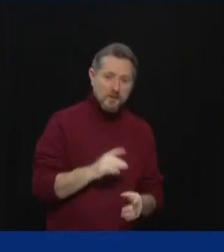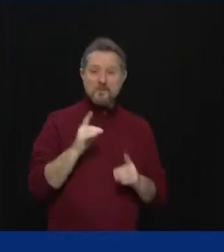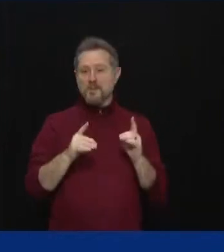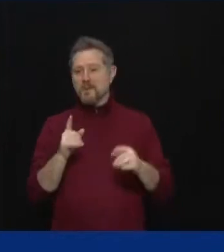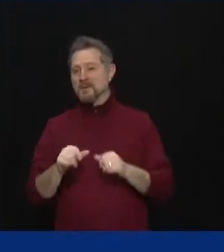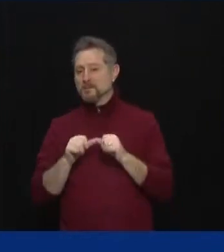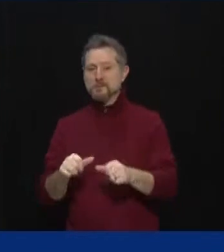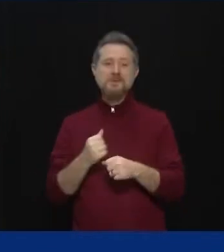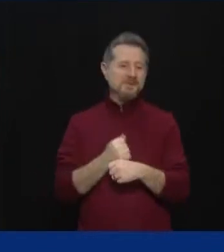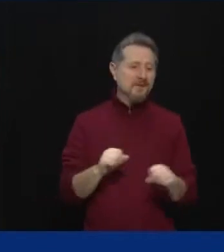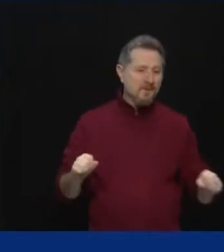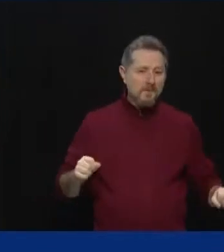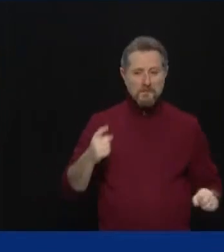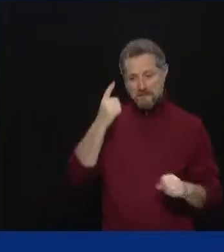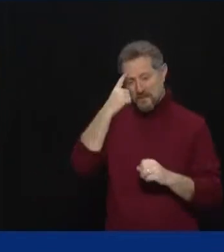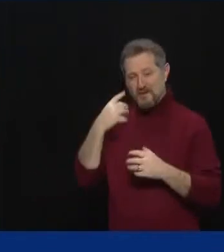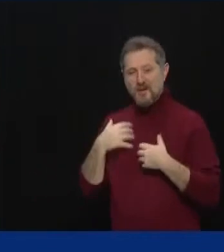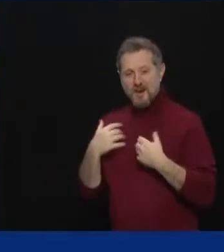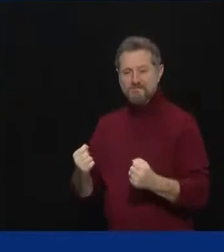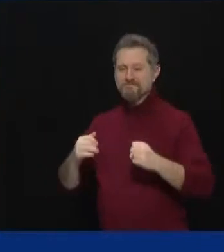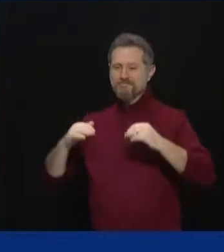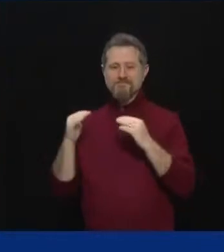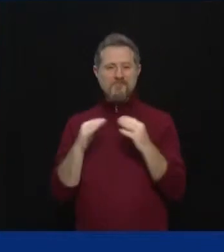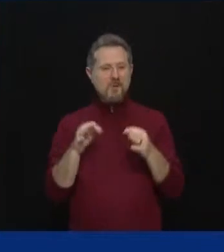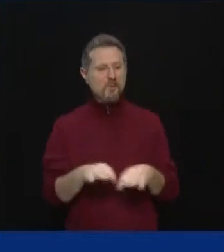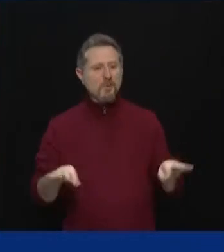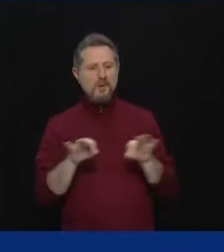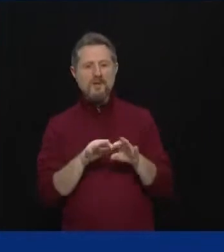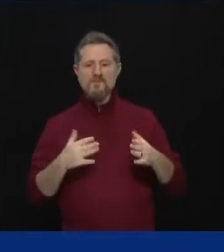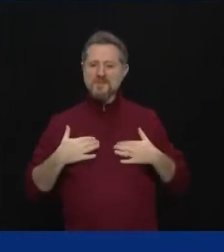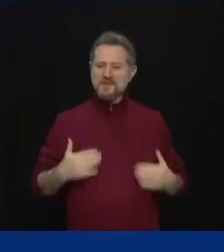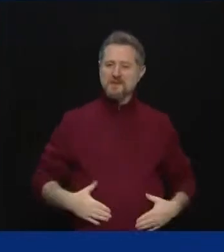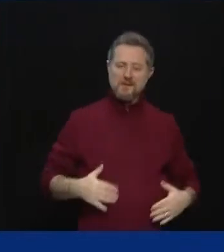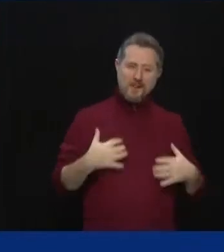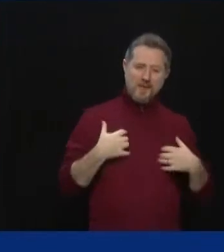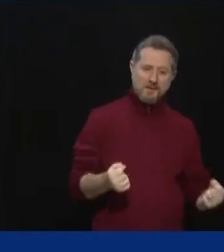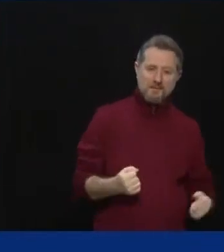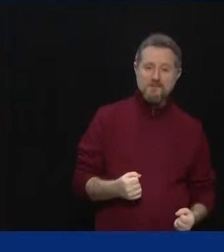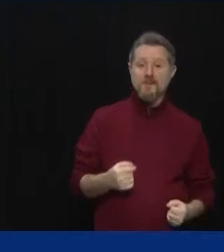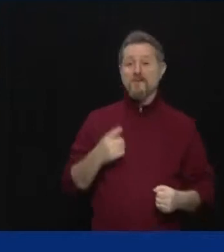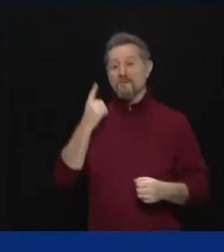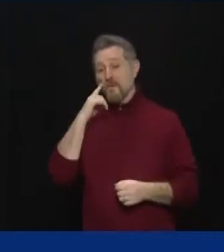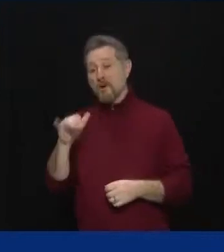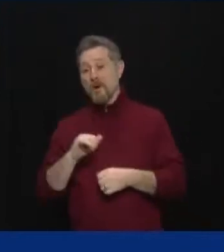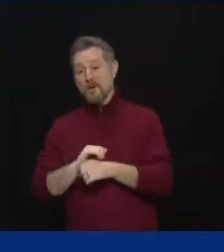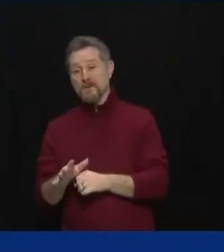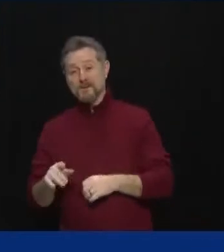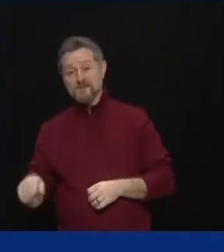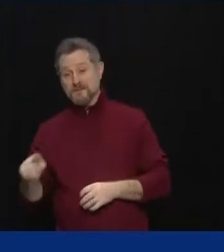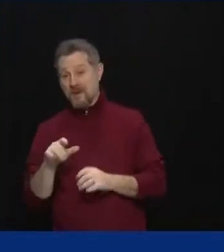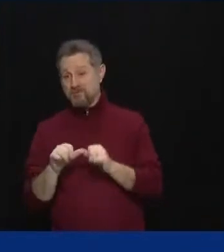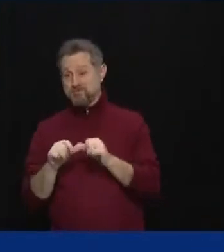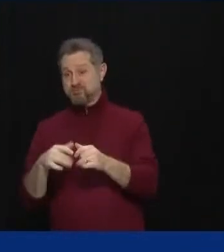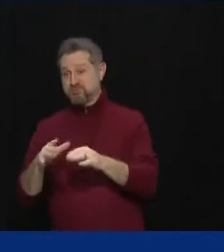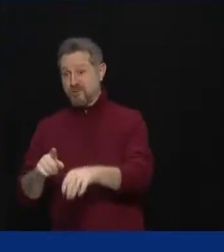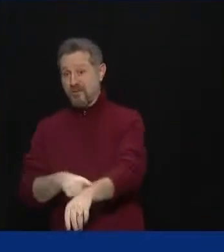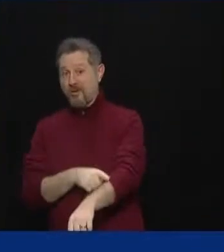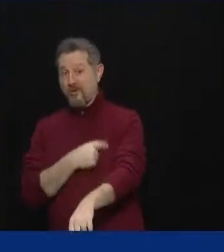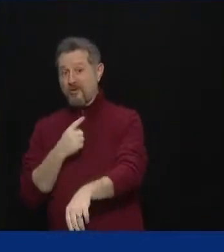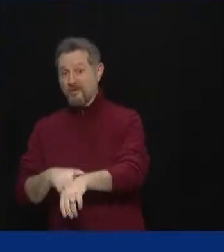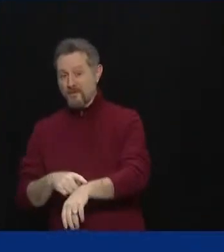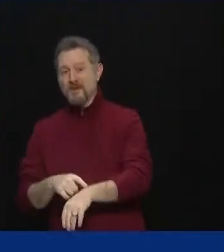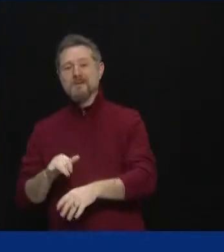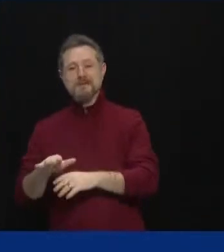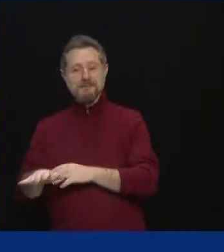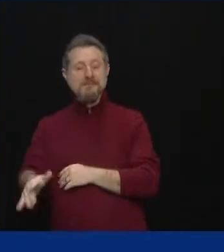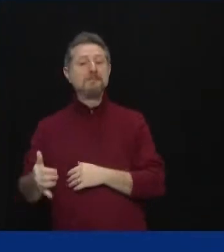mental health is just as important as physical health. On long COVID, we're going to be convening. That's one of the immediate